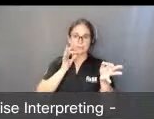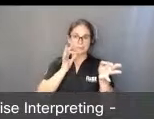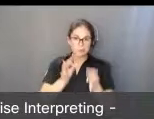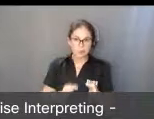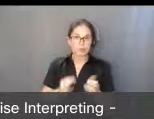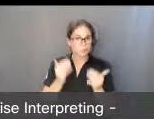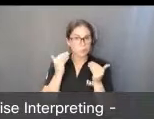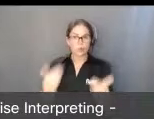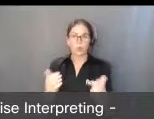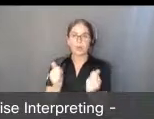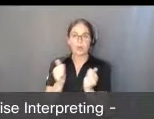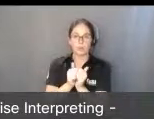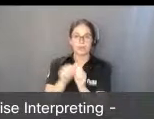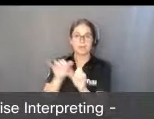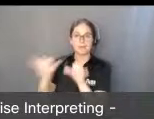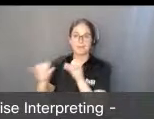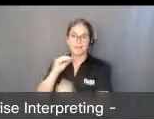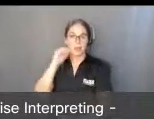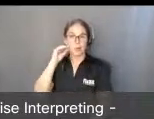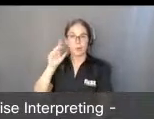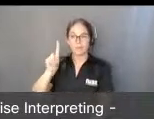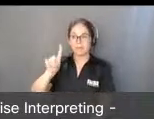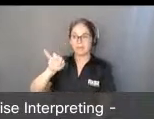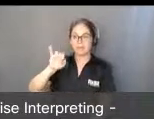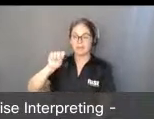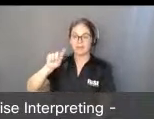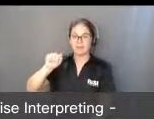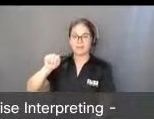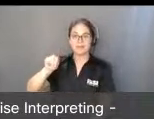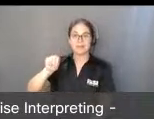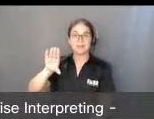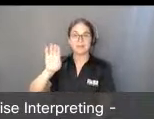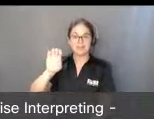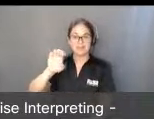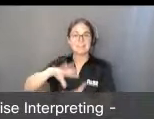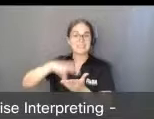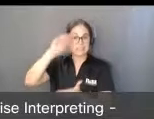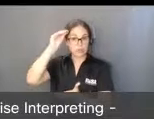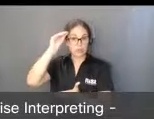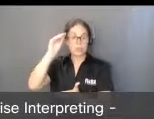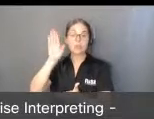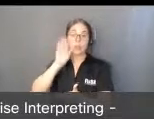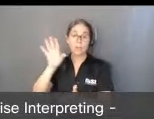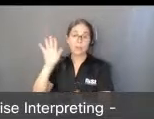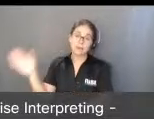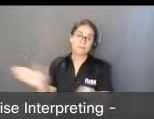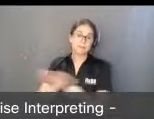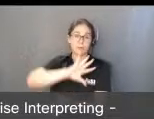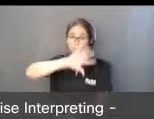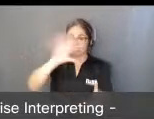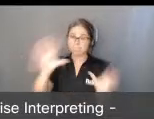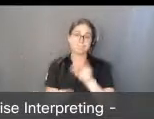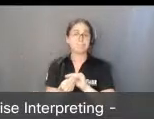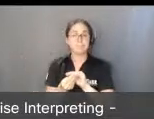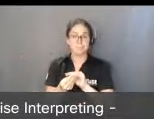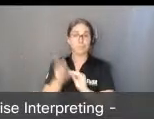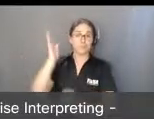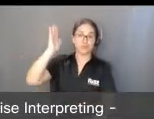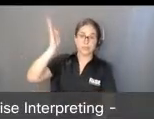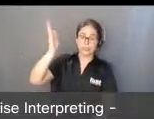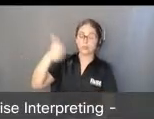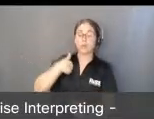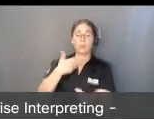learning. And so you're going to get quite a comprehensive presentation tonight. And I want to thank my executive